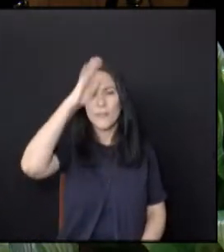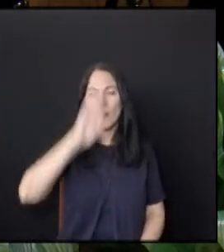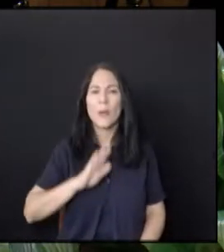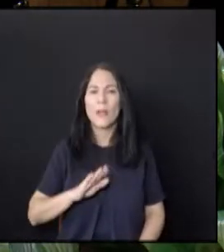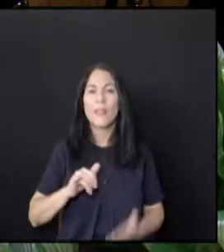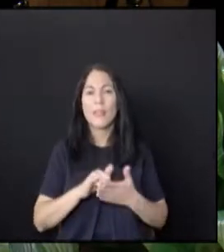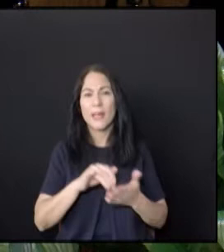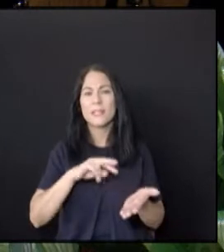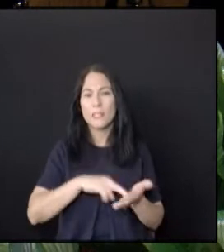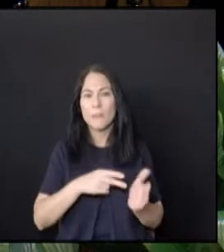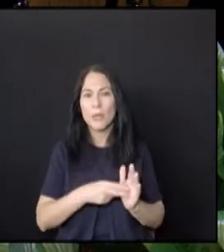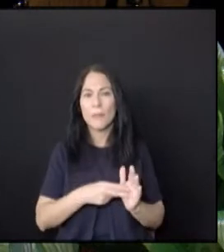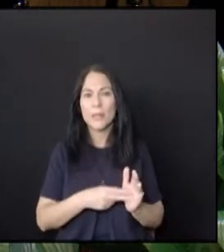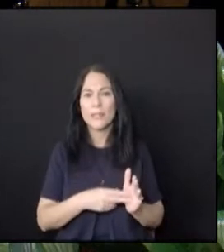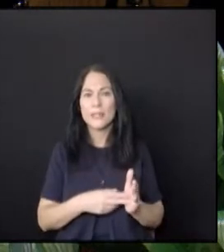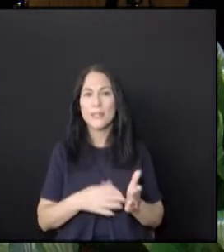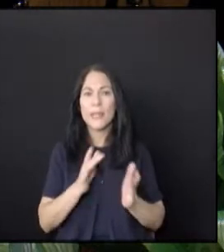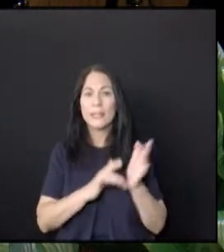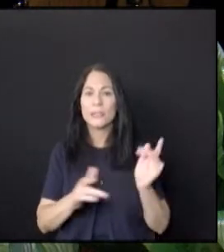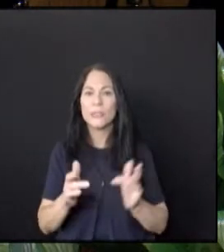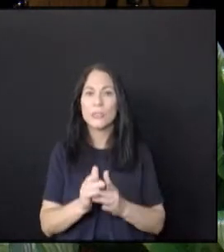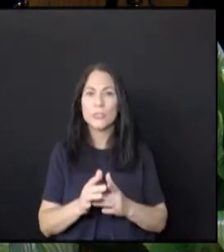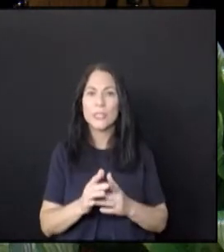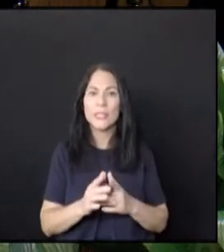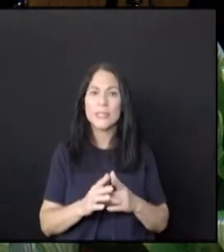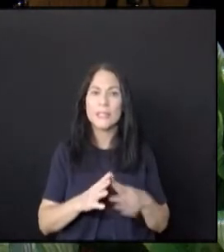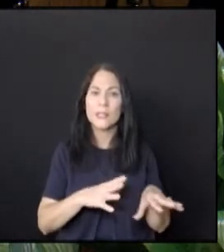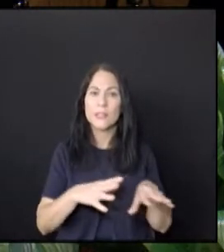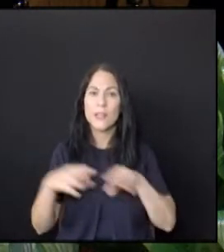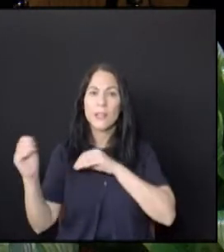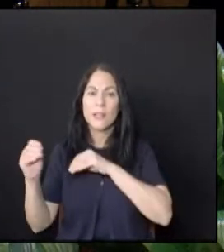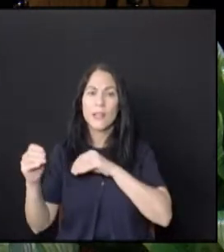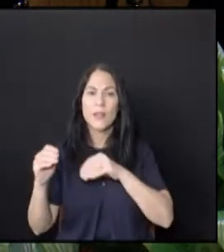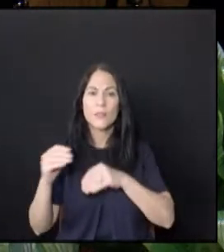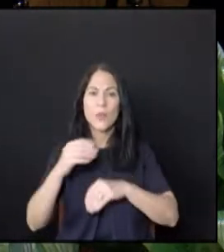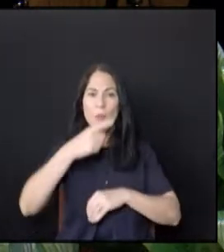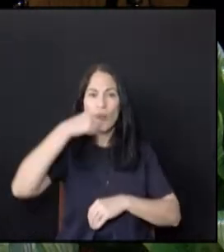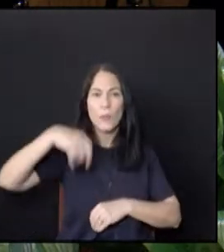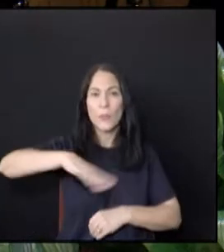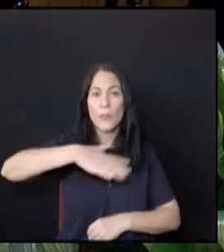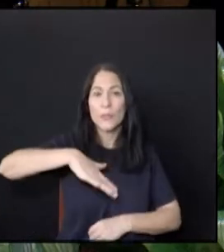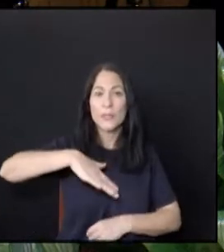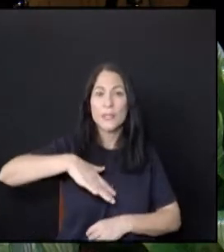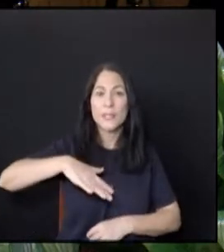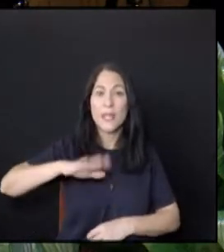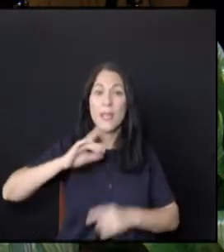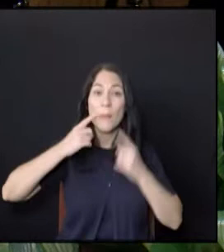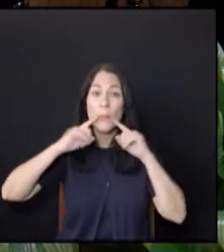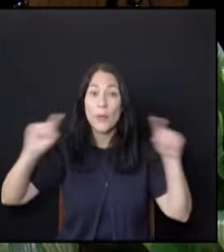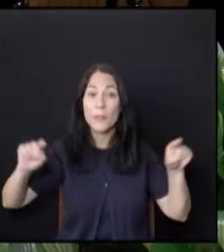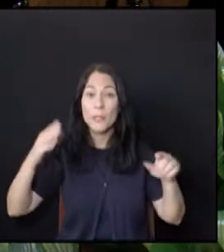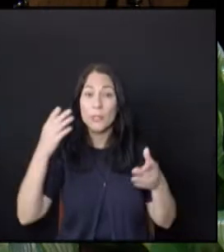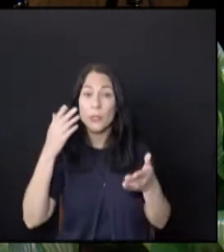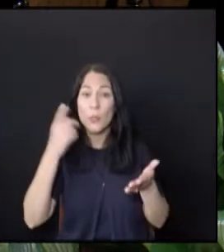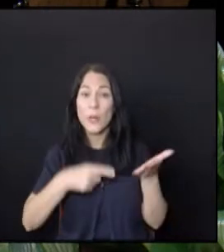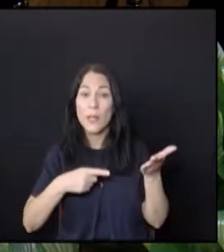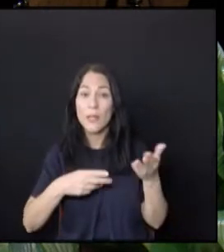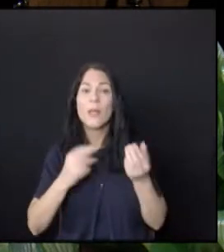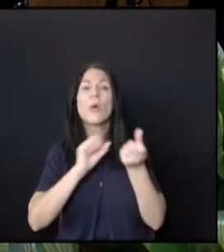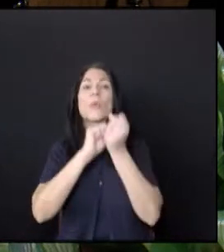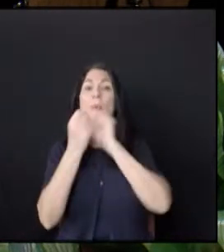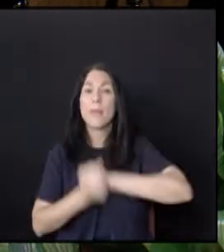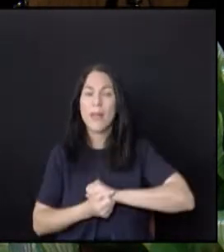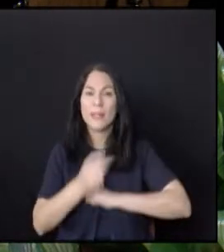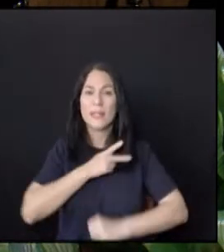when he came out of the wilderness 3 years prior, what was his proclamation? Repent, for the kingdom of God is